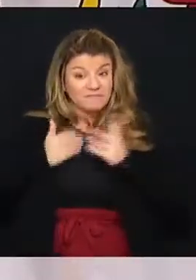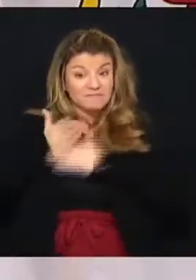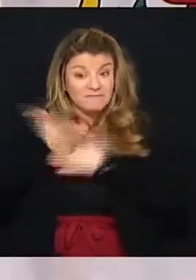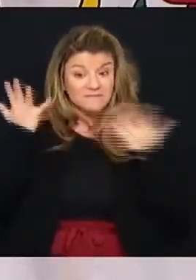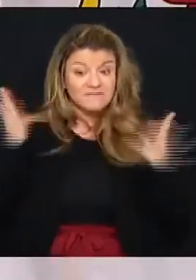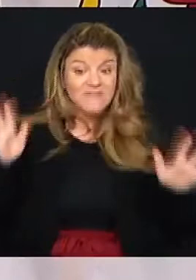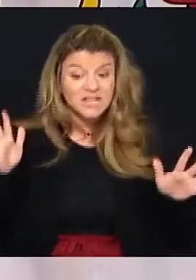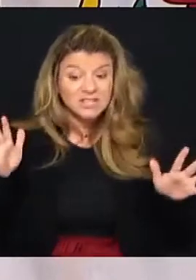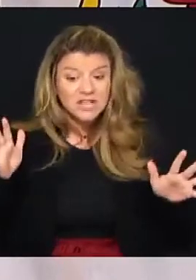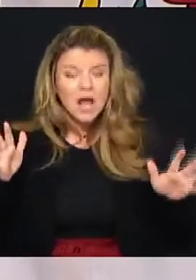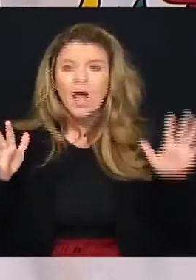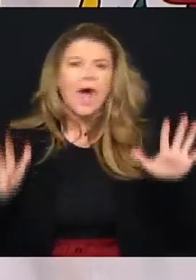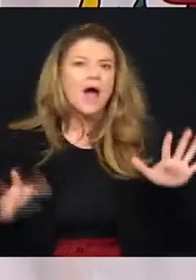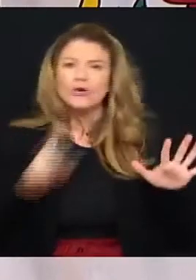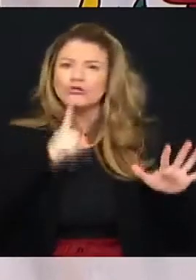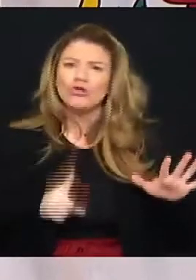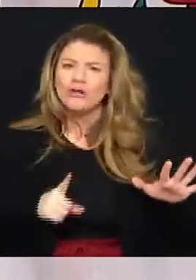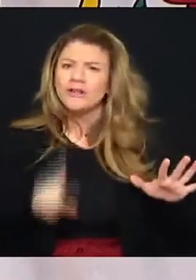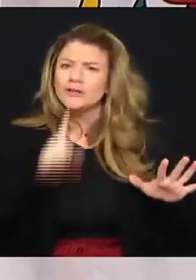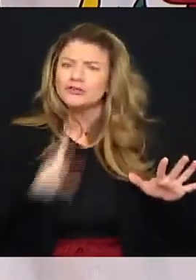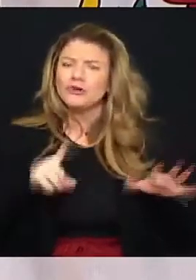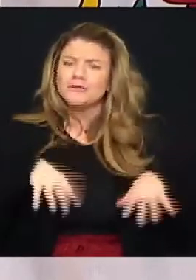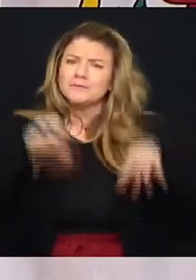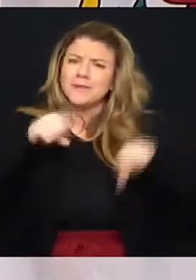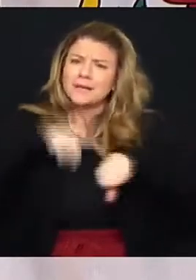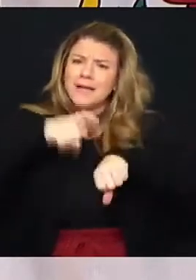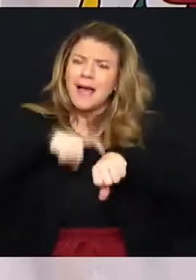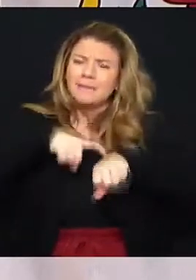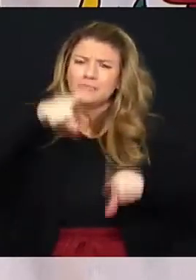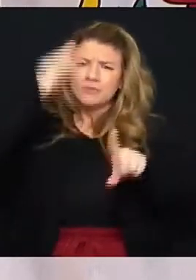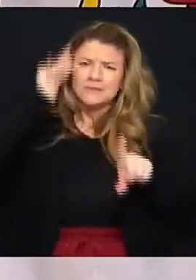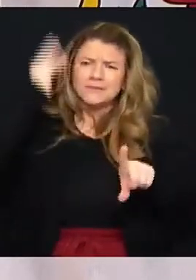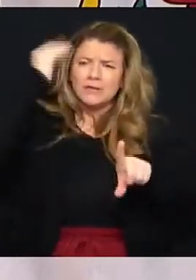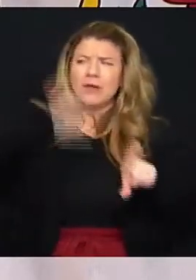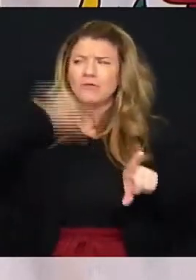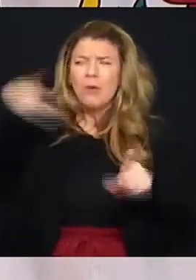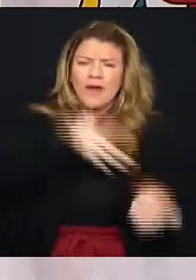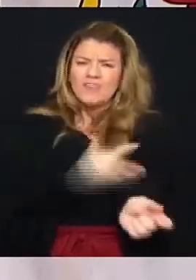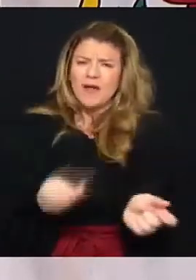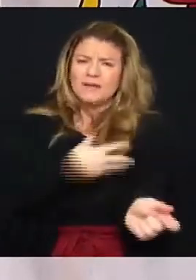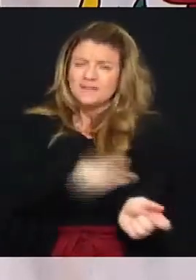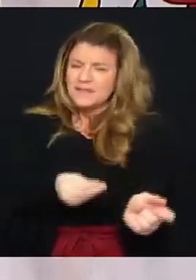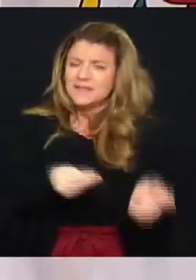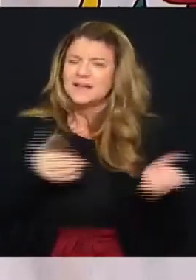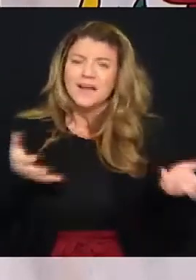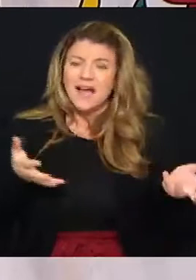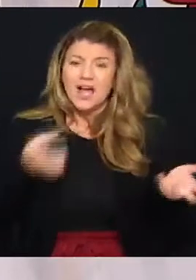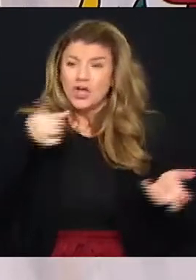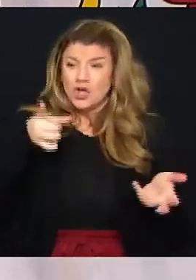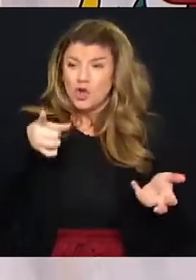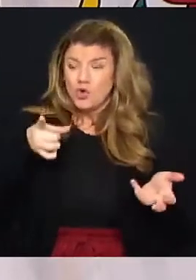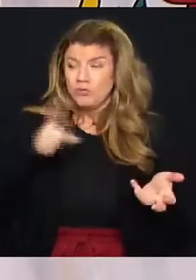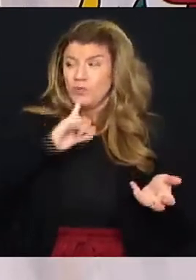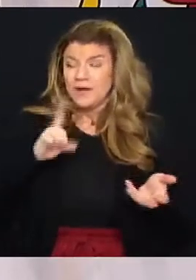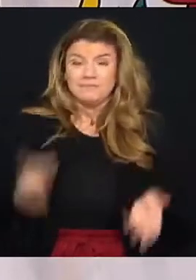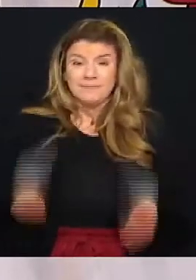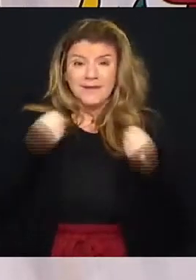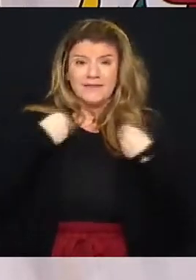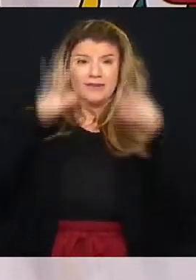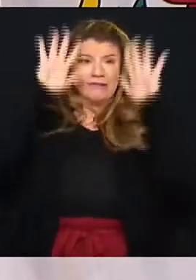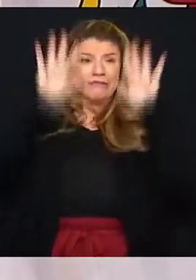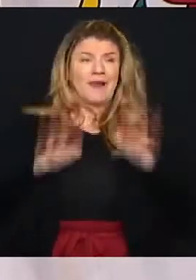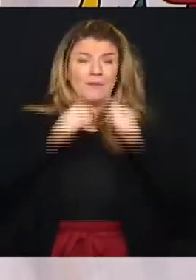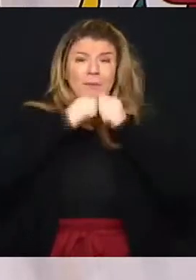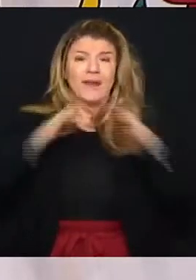and everything, surely take time to at least think about giving blood. You know, you've been given an incredible blessing by